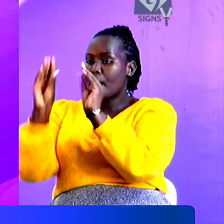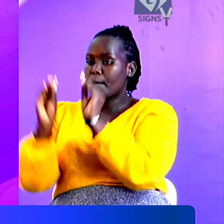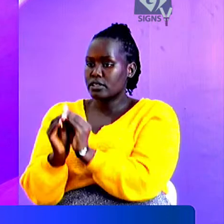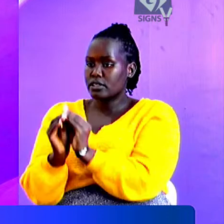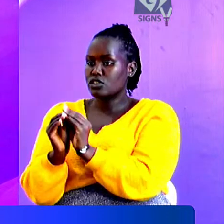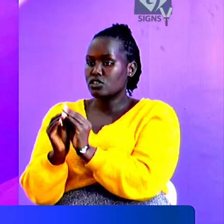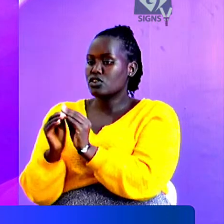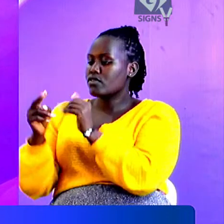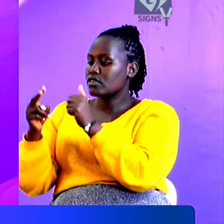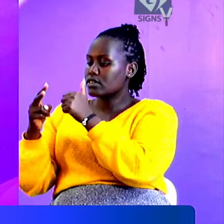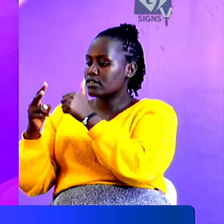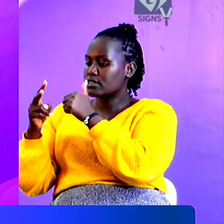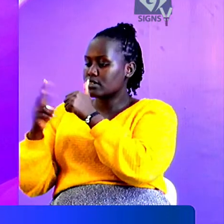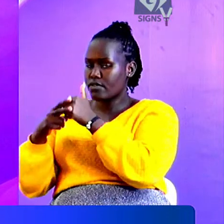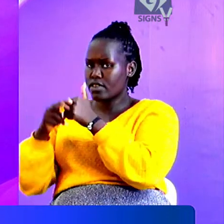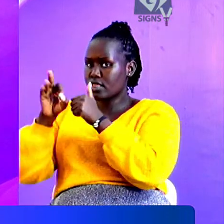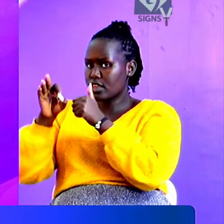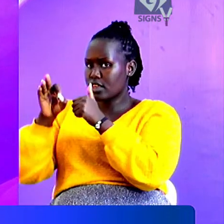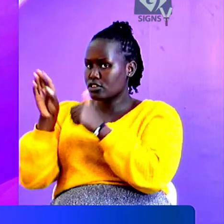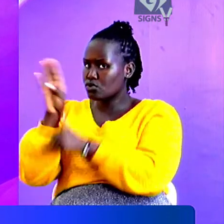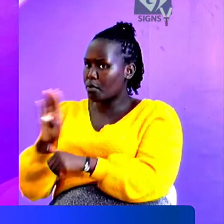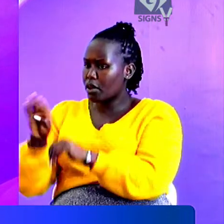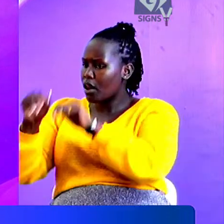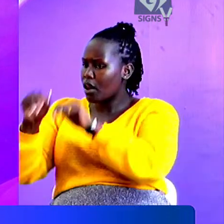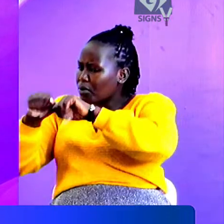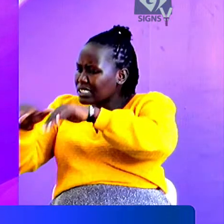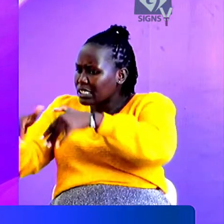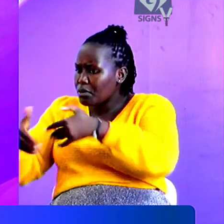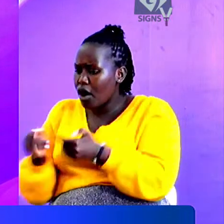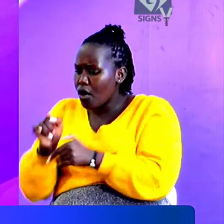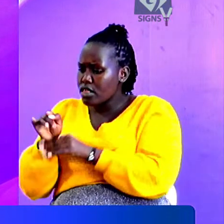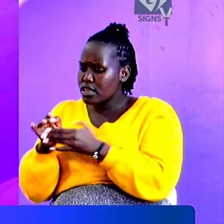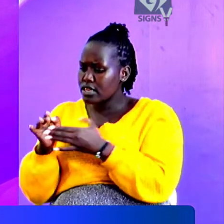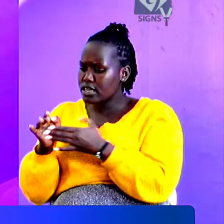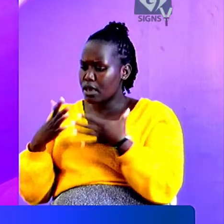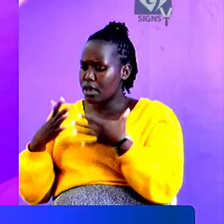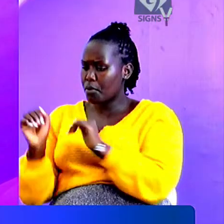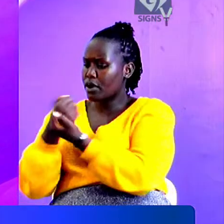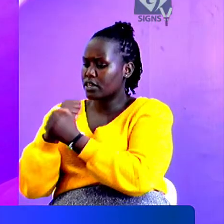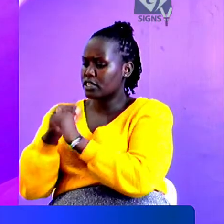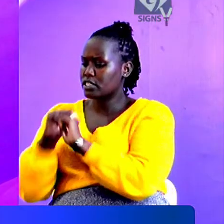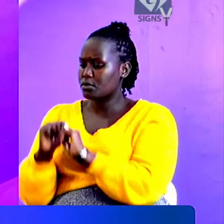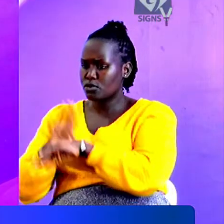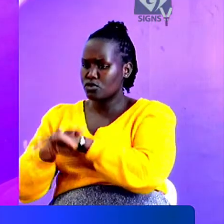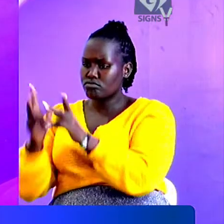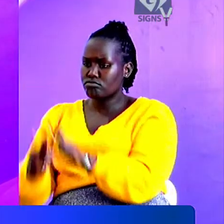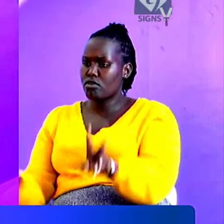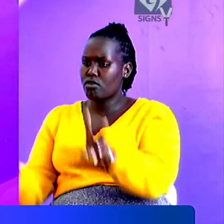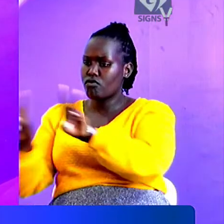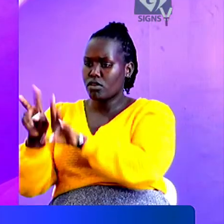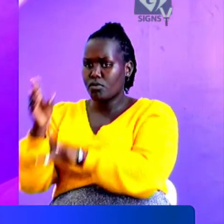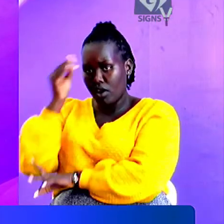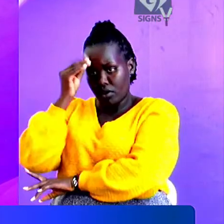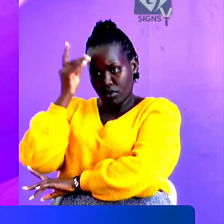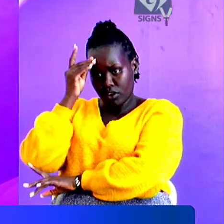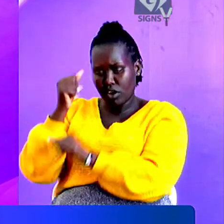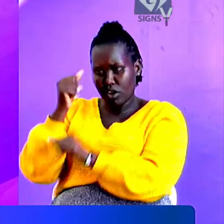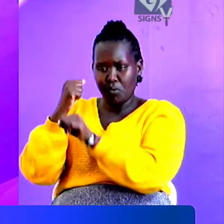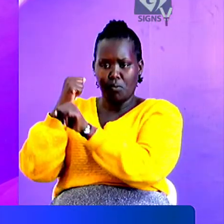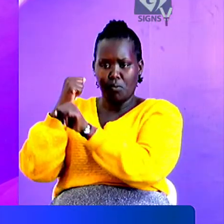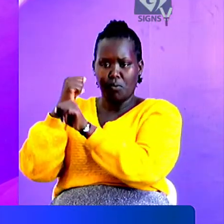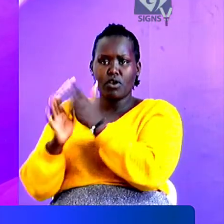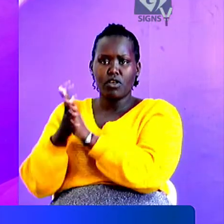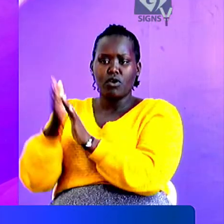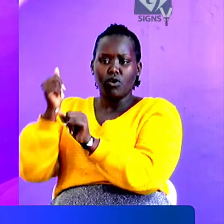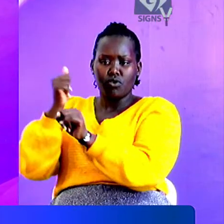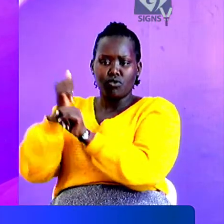billion. How is it possible that these people cannot get valuable education and without going so much in, deep